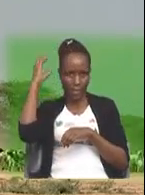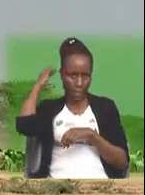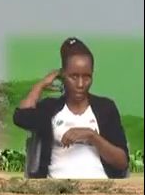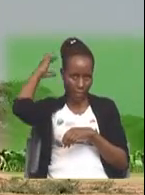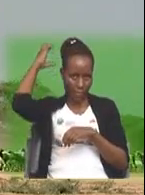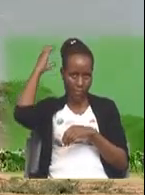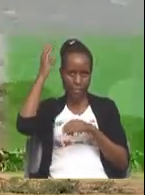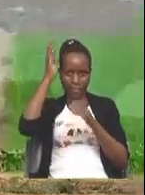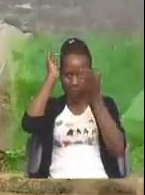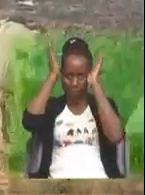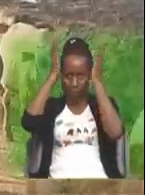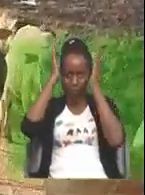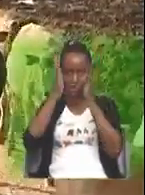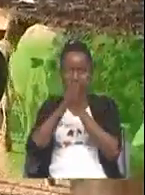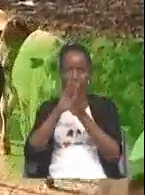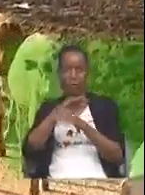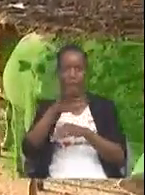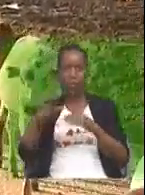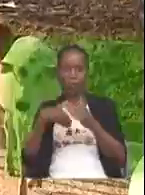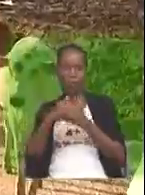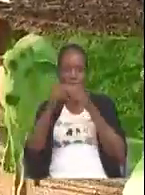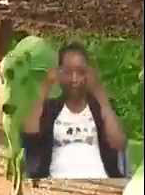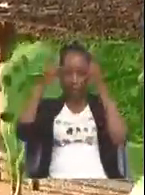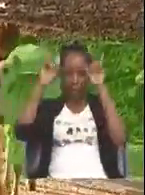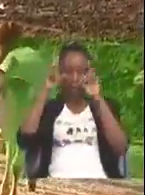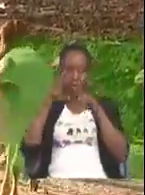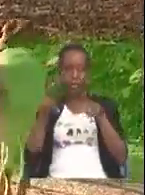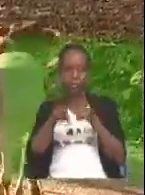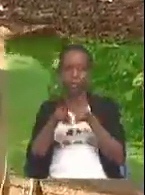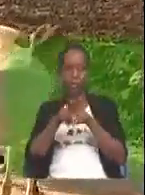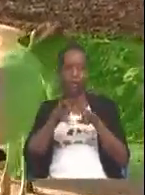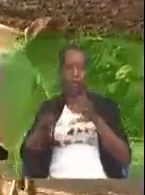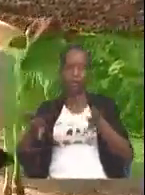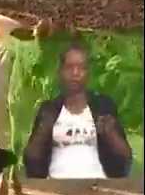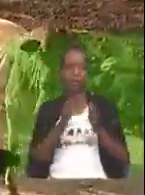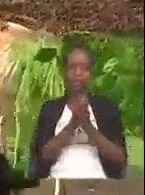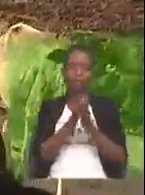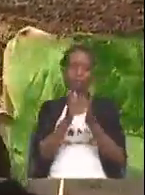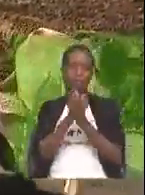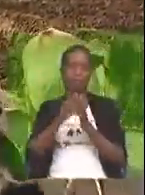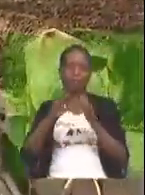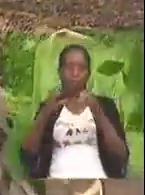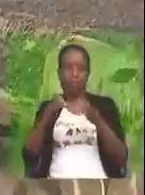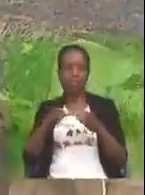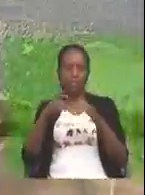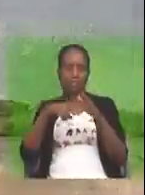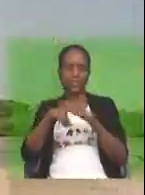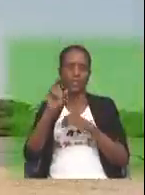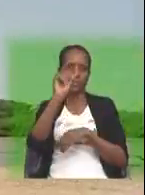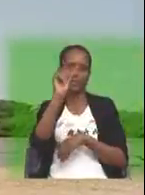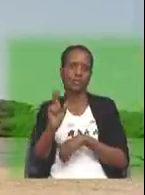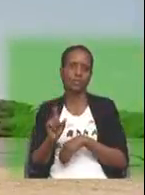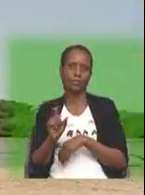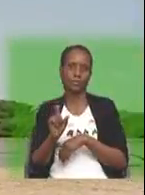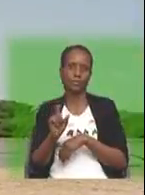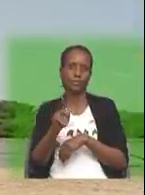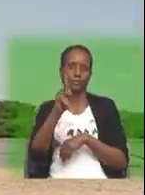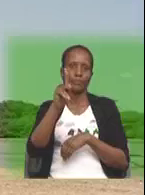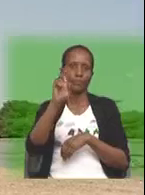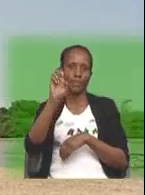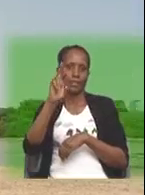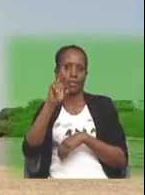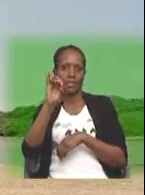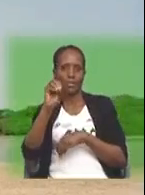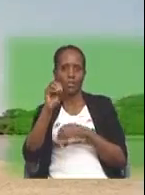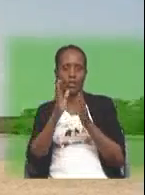camels, donkeys, and zebu cattle are the most common livestock kept by the communities in the region.